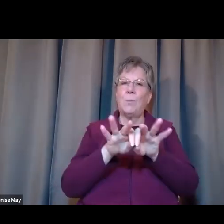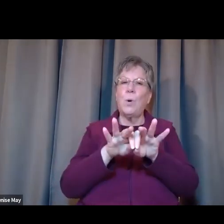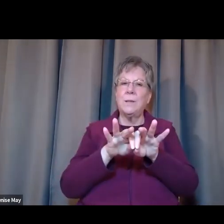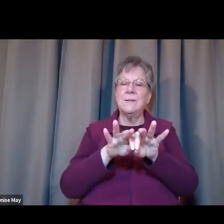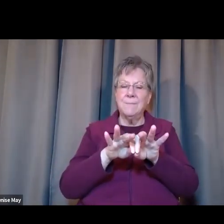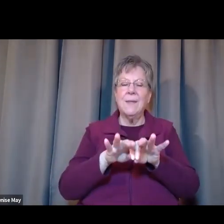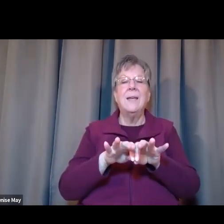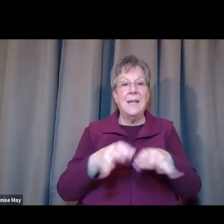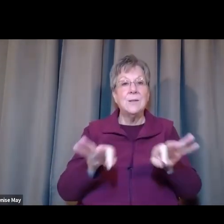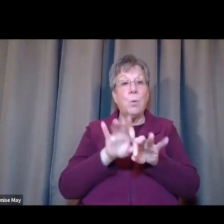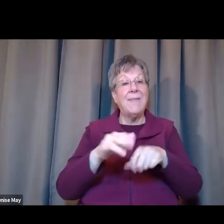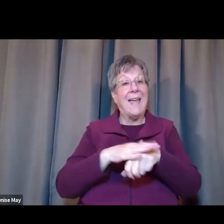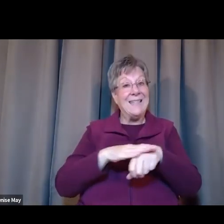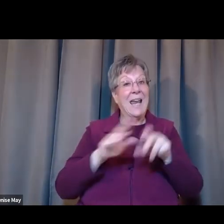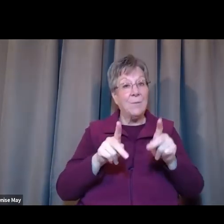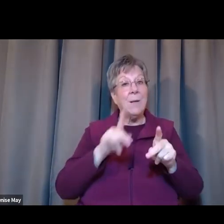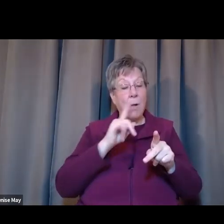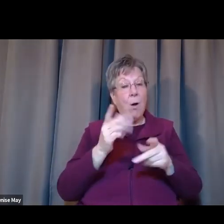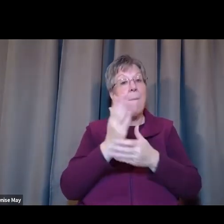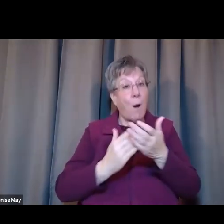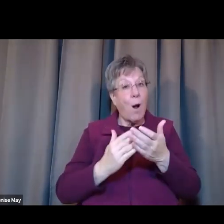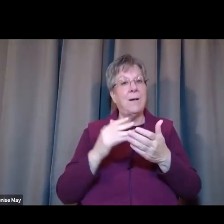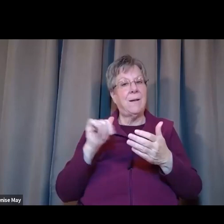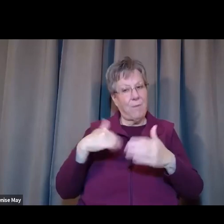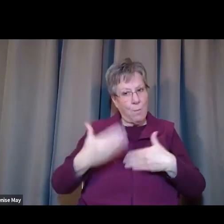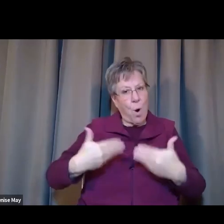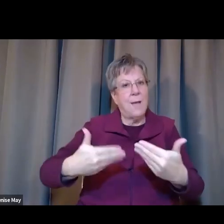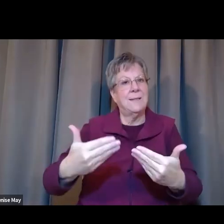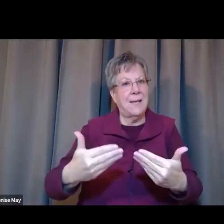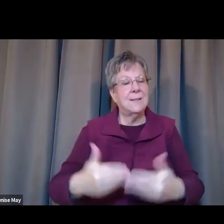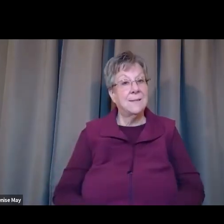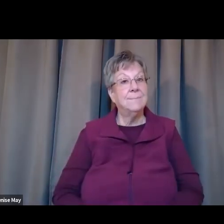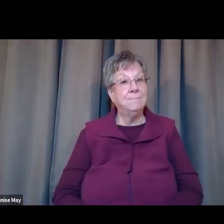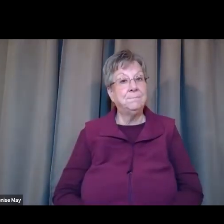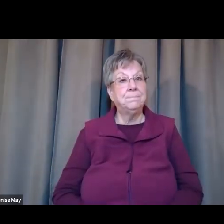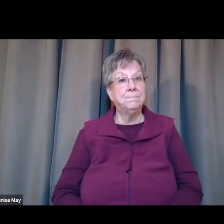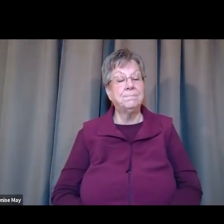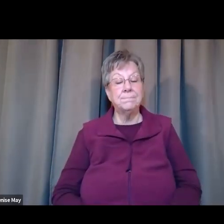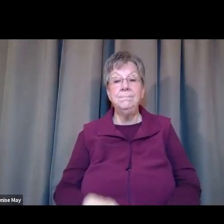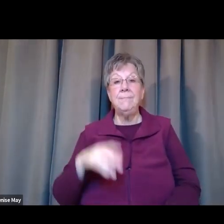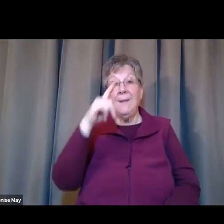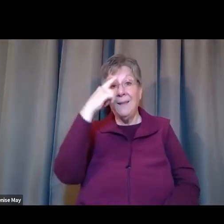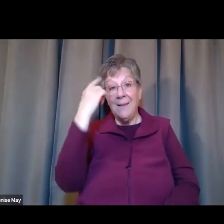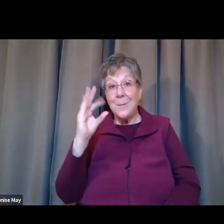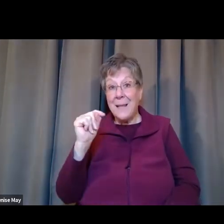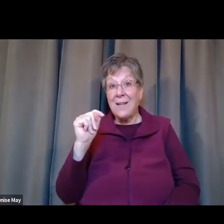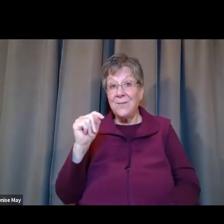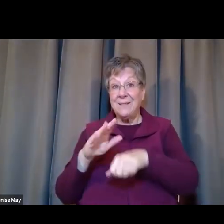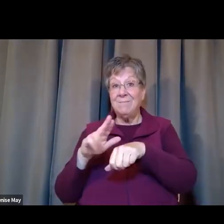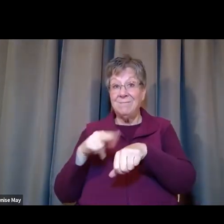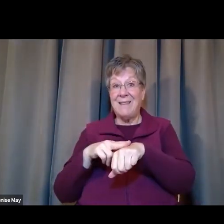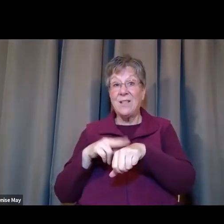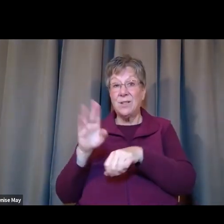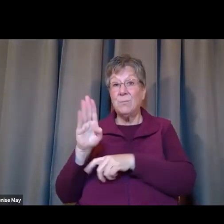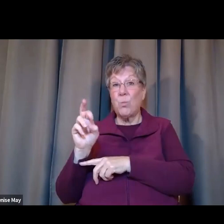and it matters that Native people are a part of the process from within. The Blackfeet Nation in my hometown of